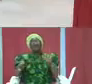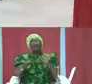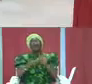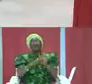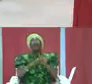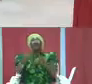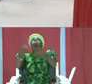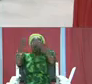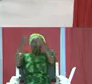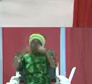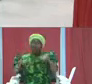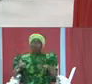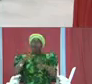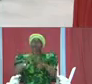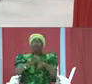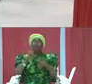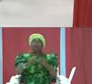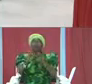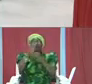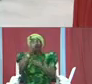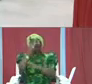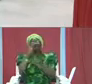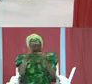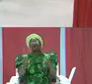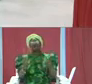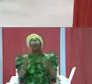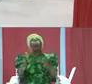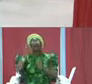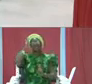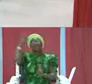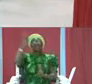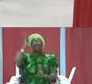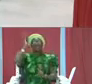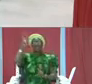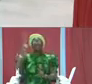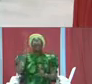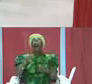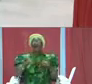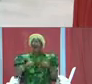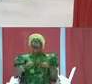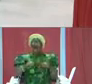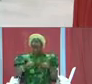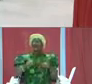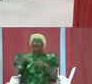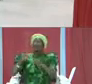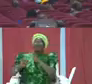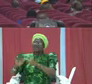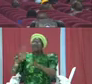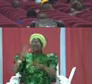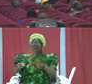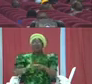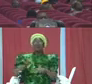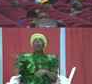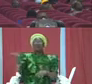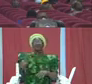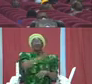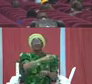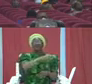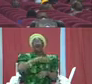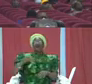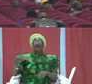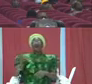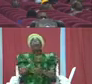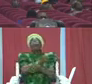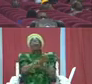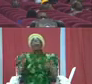He will have mercy on you and save your soul.